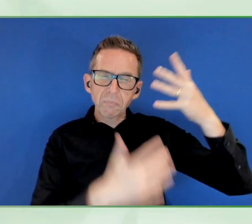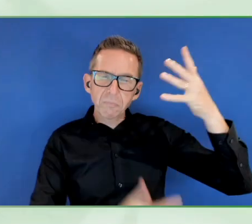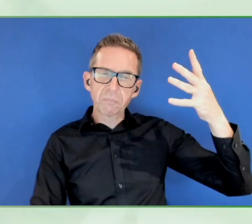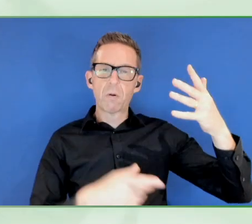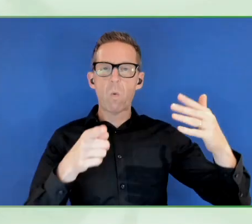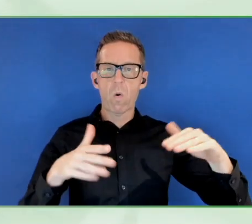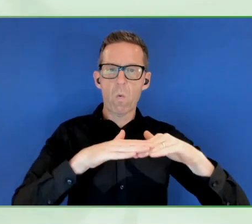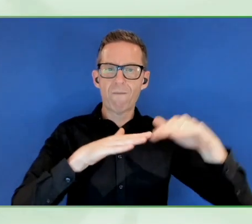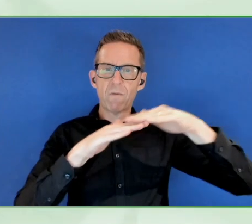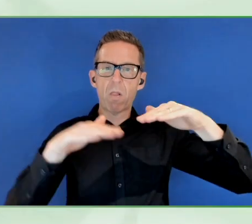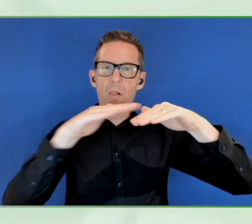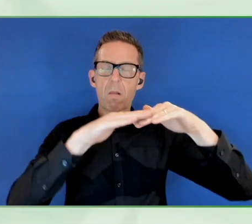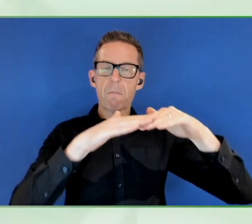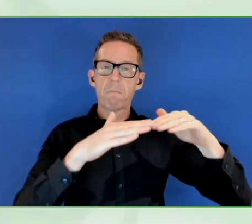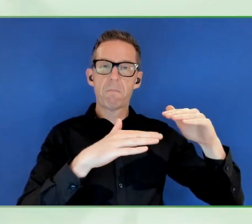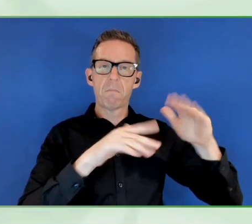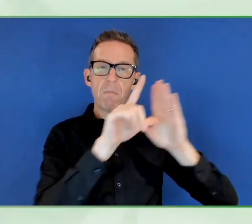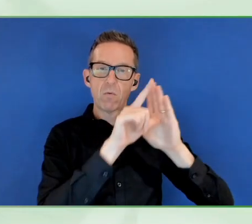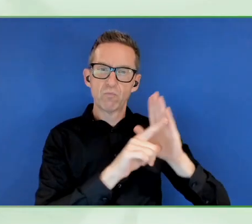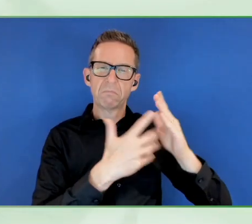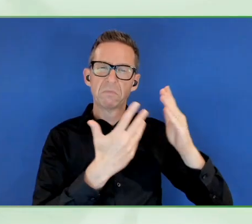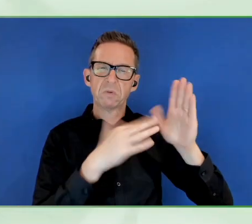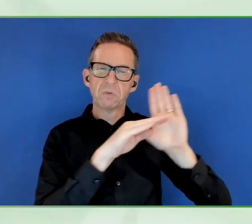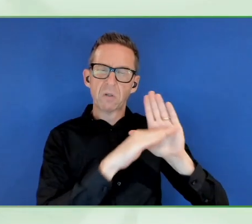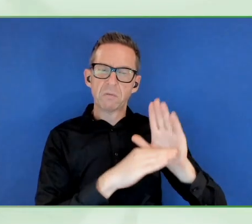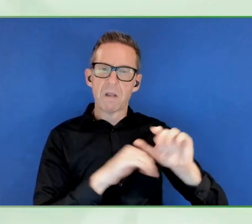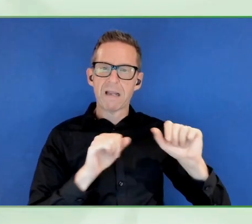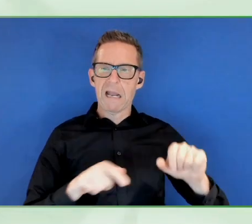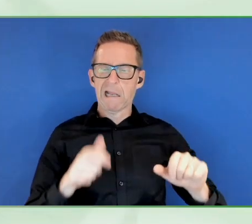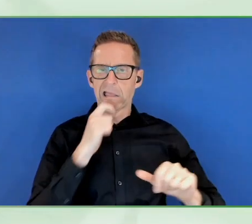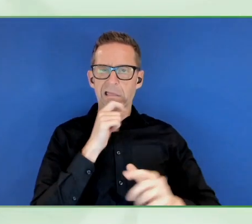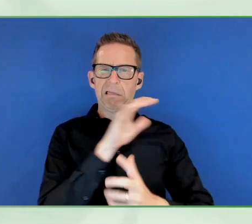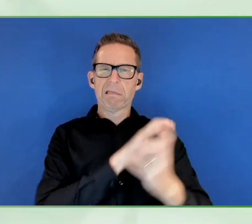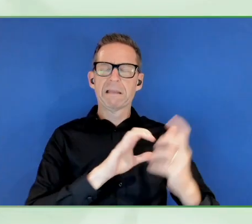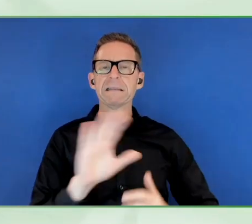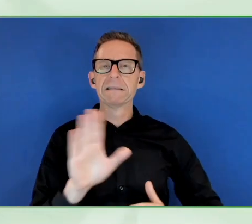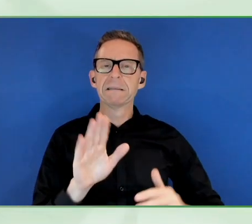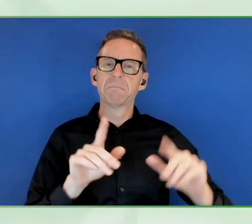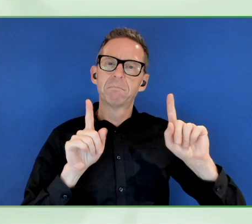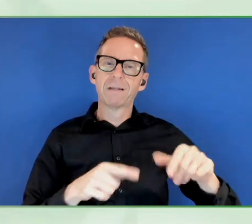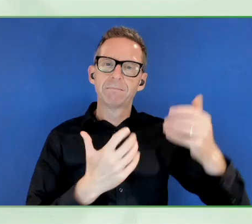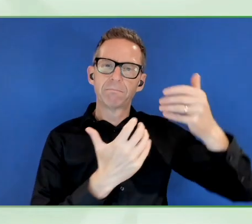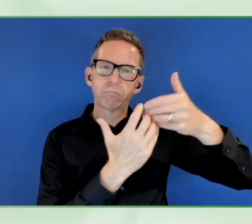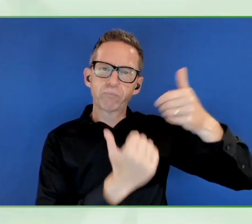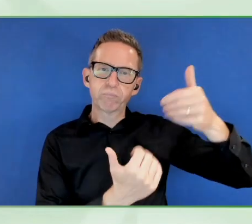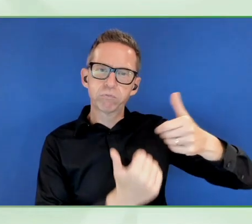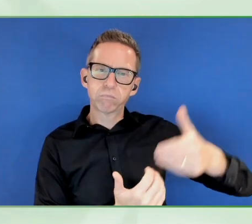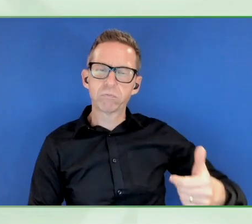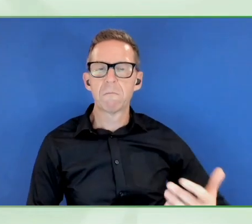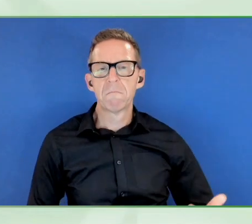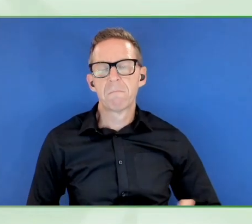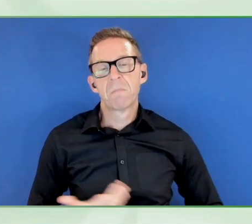from a standard. So it's an open question, certainly, which is pretty much why I asked for your